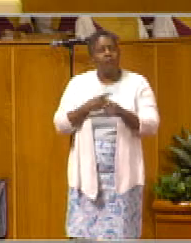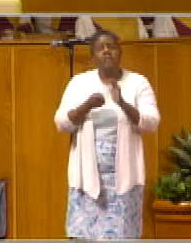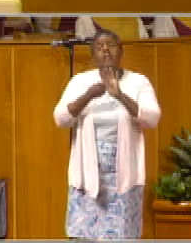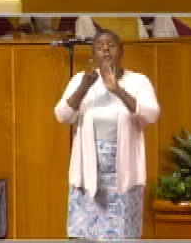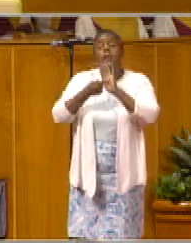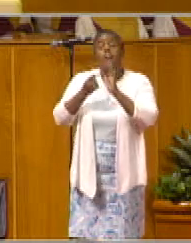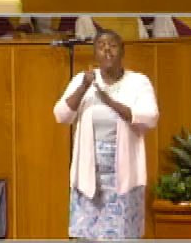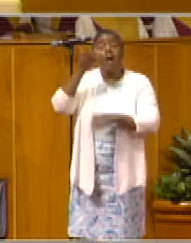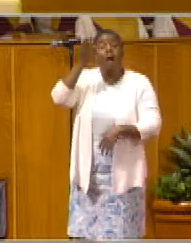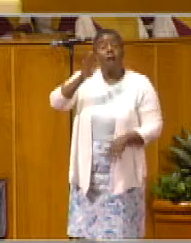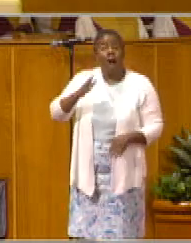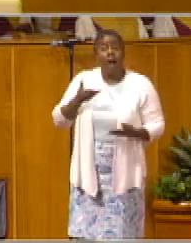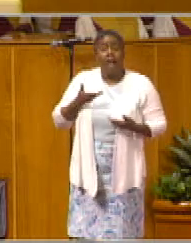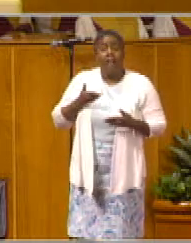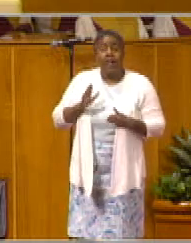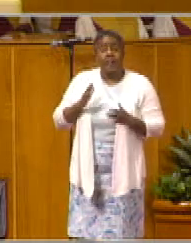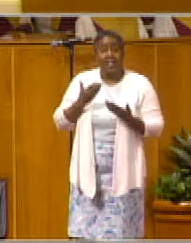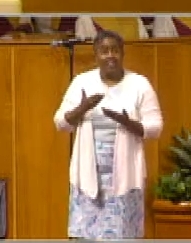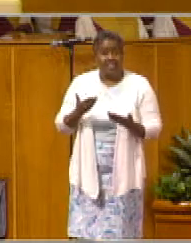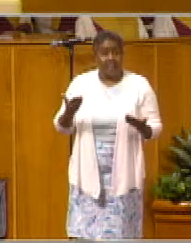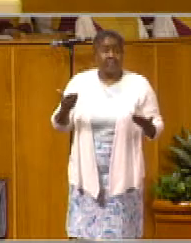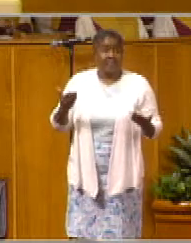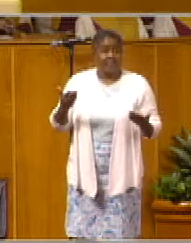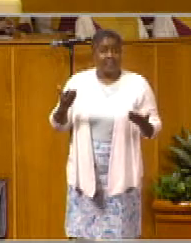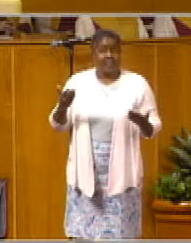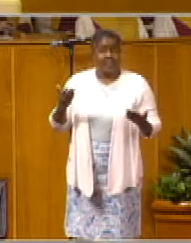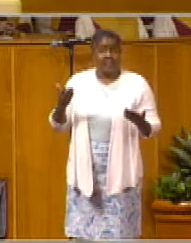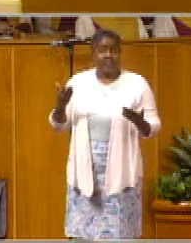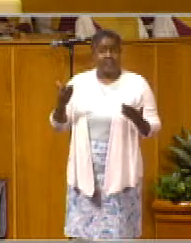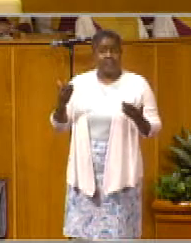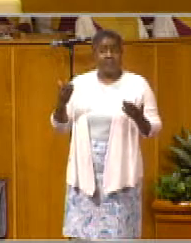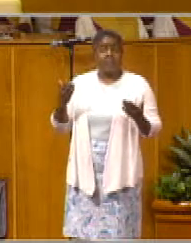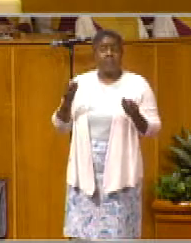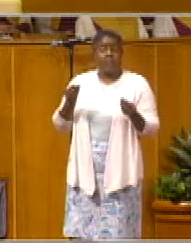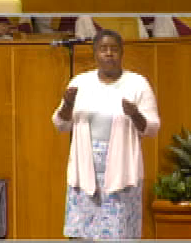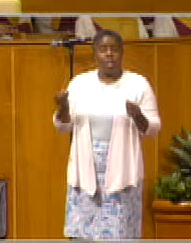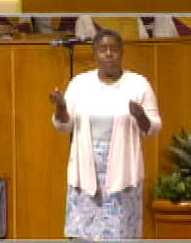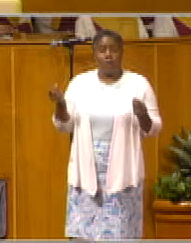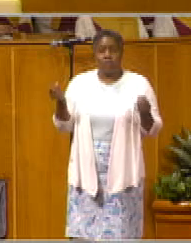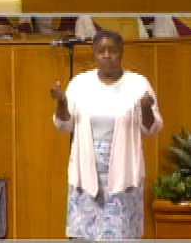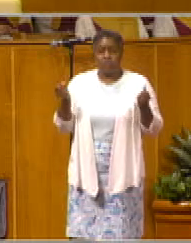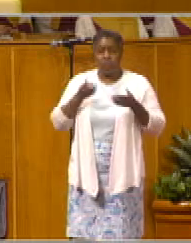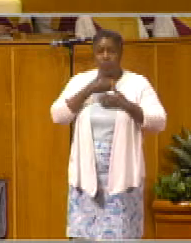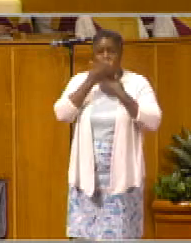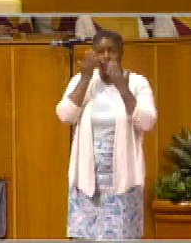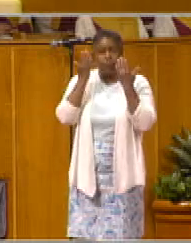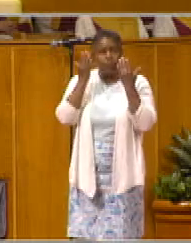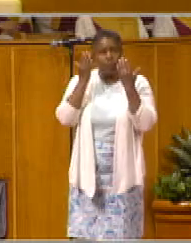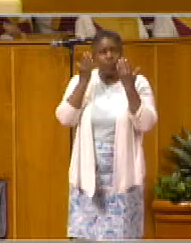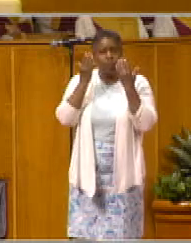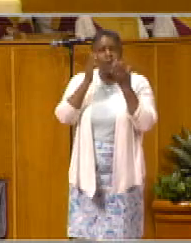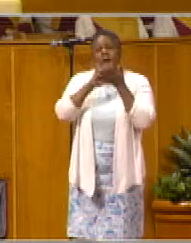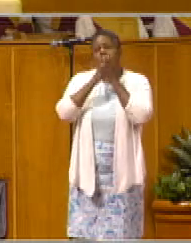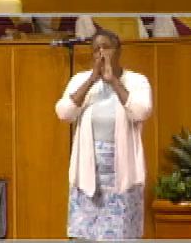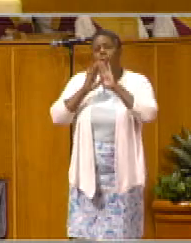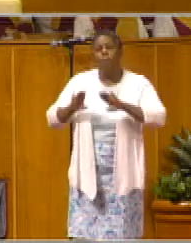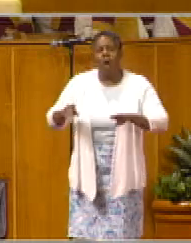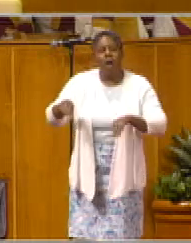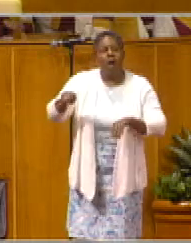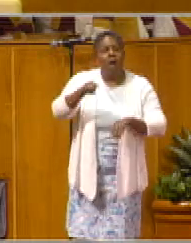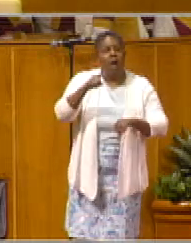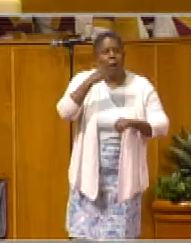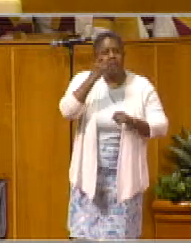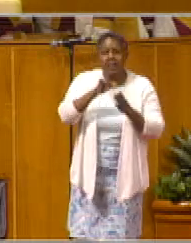God allows things to fall apart. It gets quiet right there because that's really not the